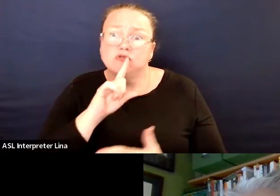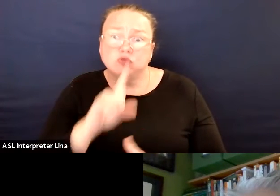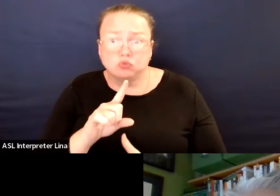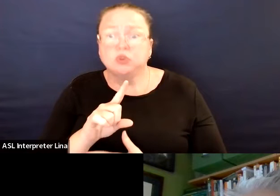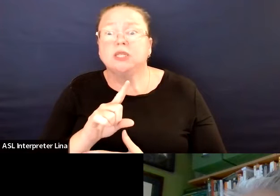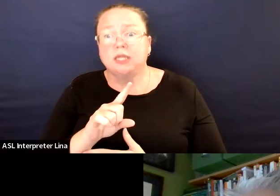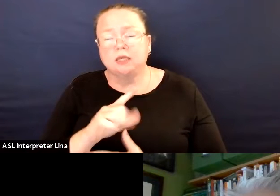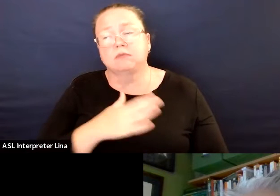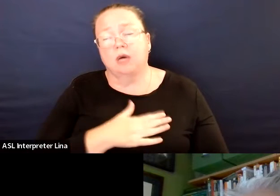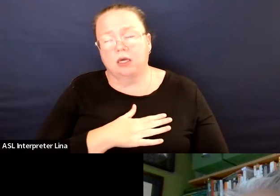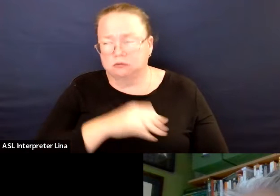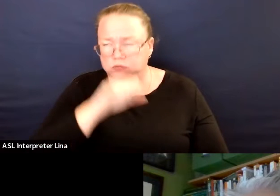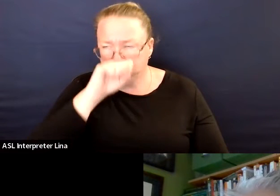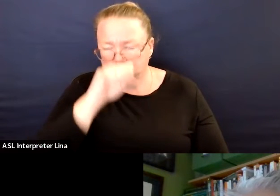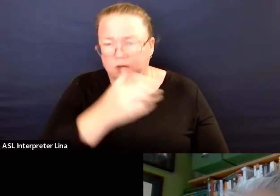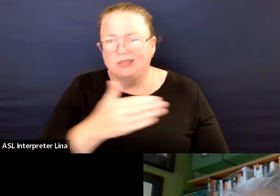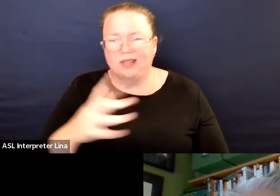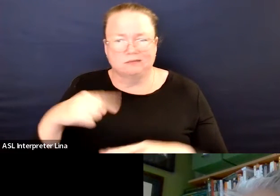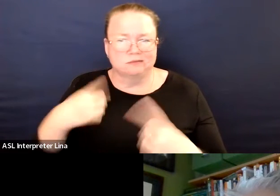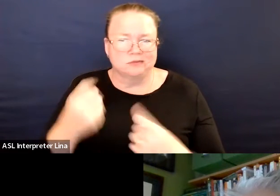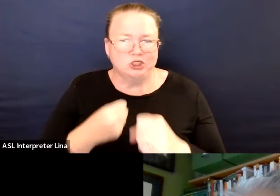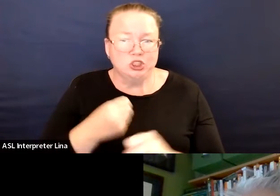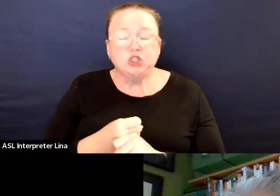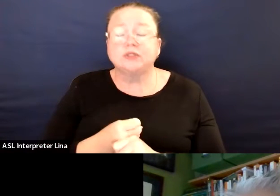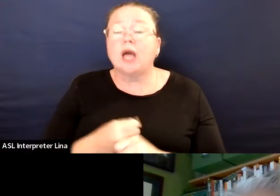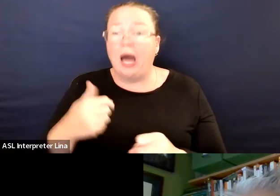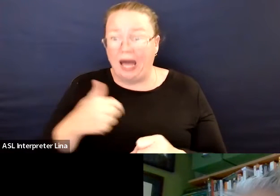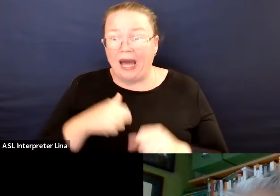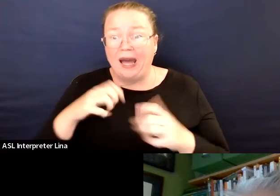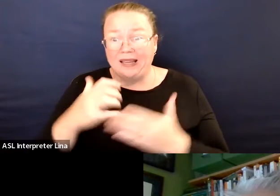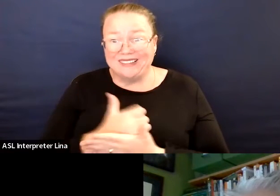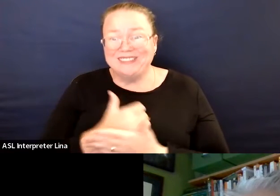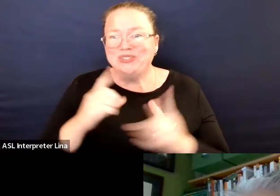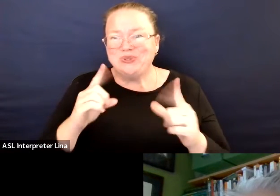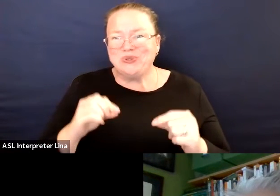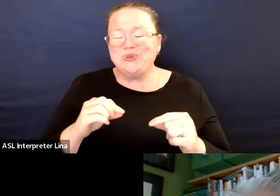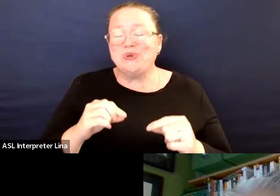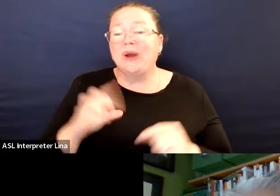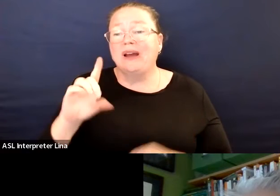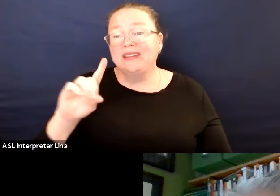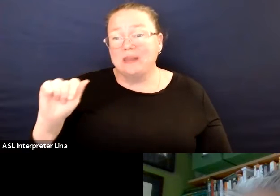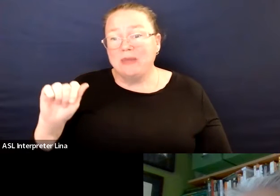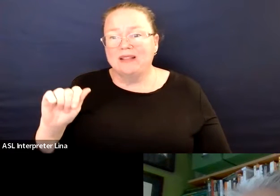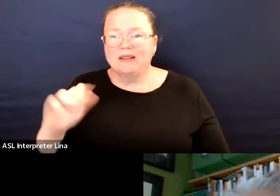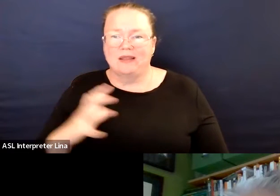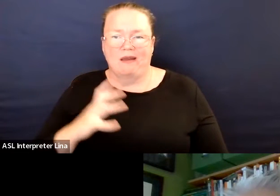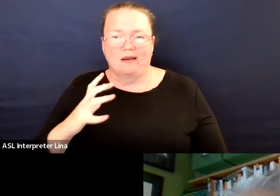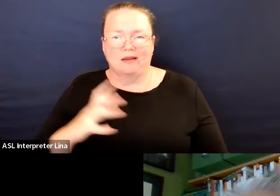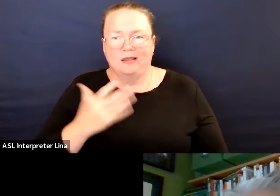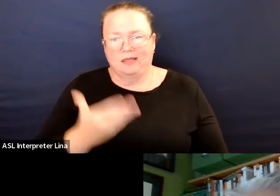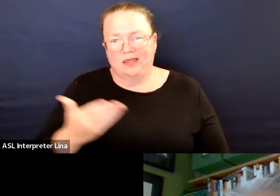and one of my favorite things I've been doing for years, is I get to do the disability etiquette thing, and